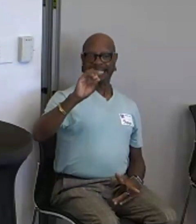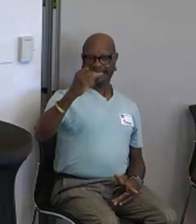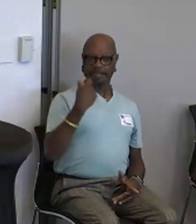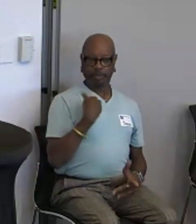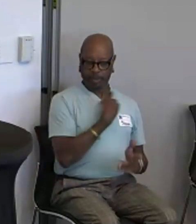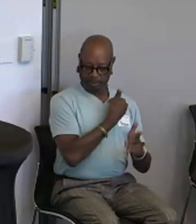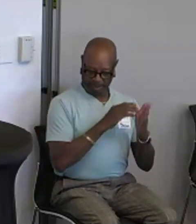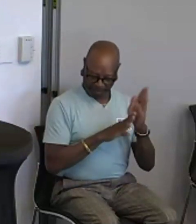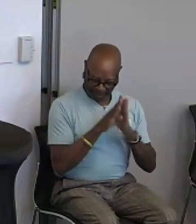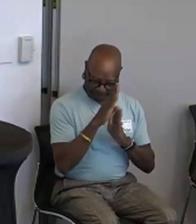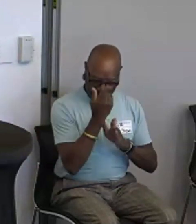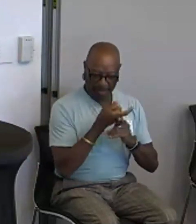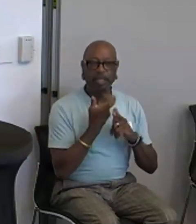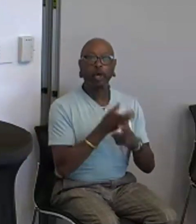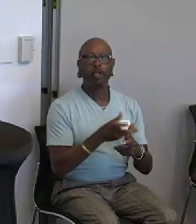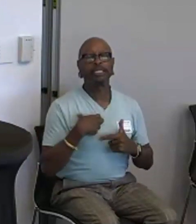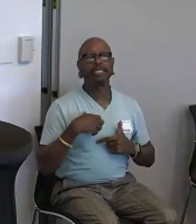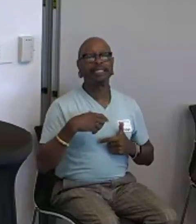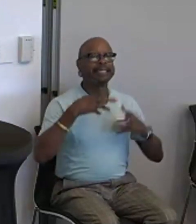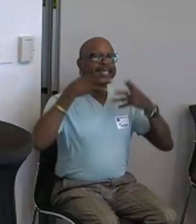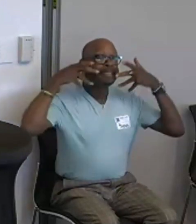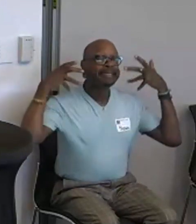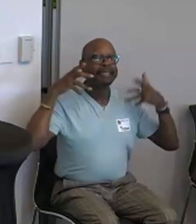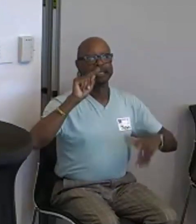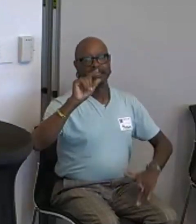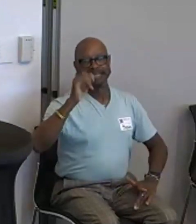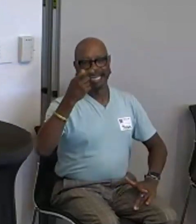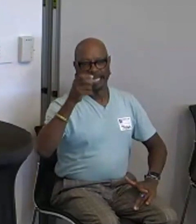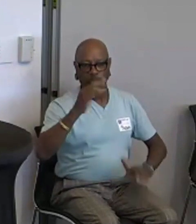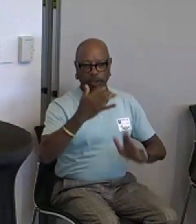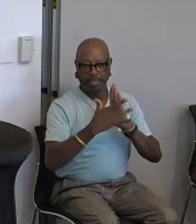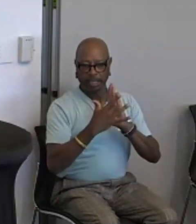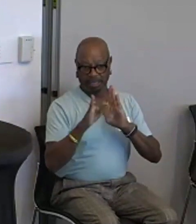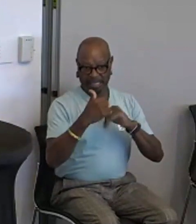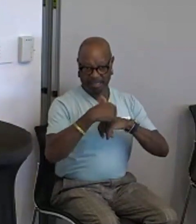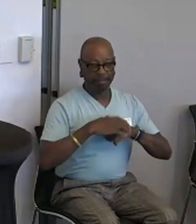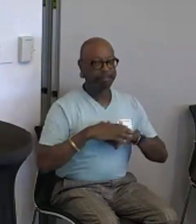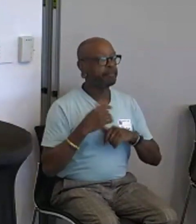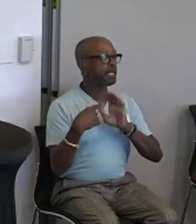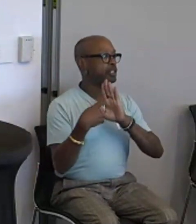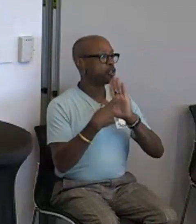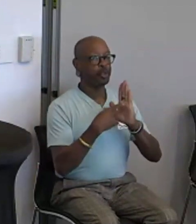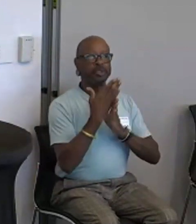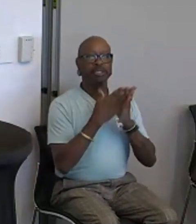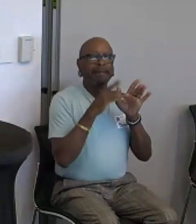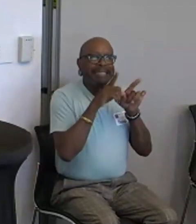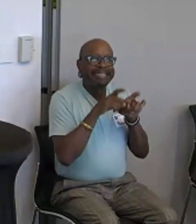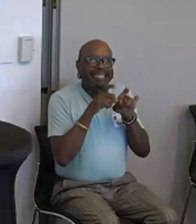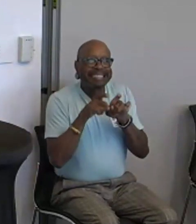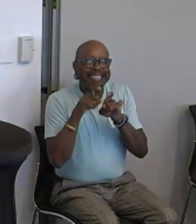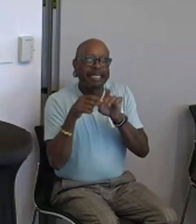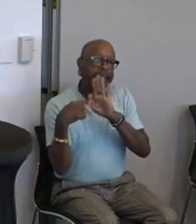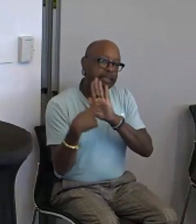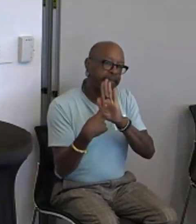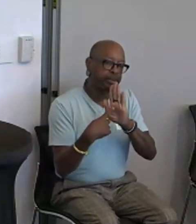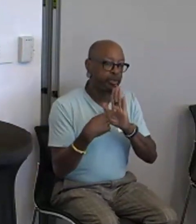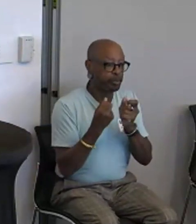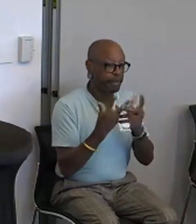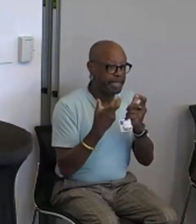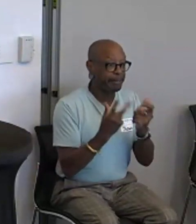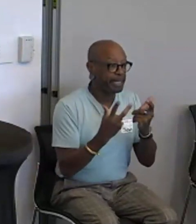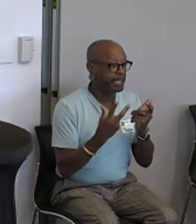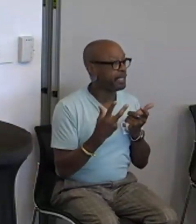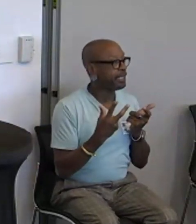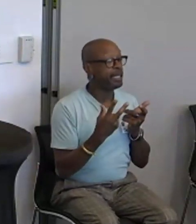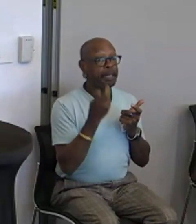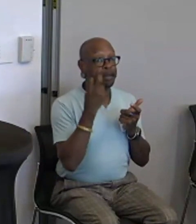that we were calling the Tiger technology at the time, I showed some prototype examples to many, many